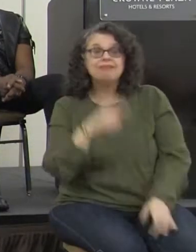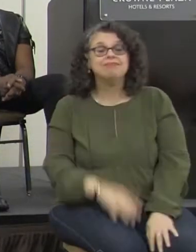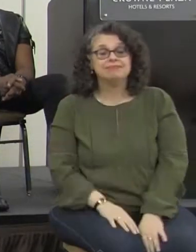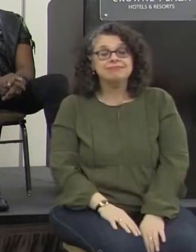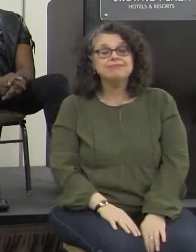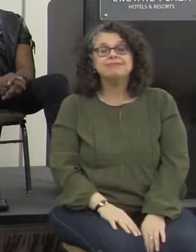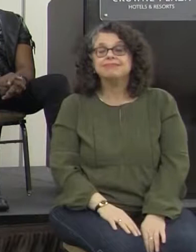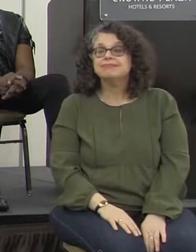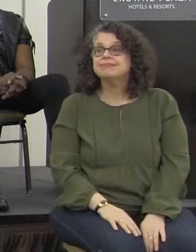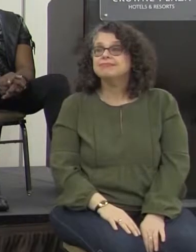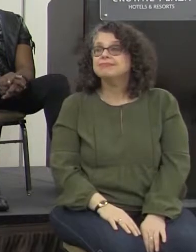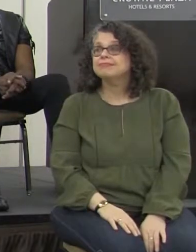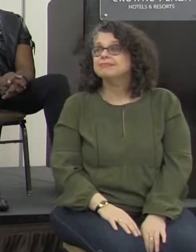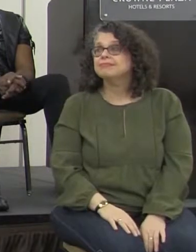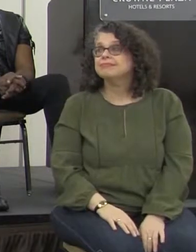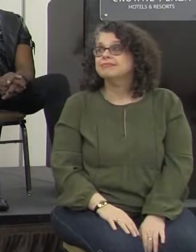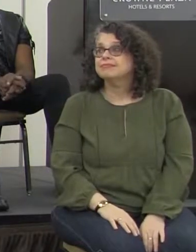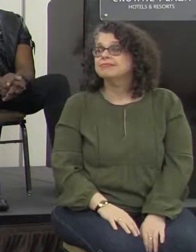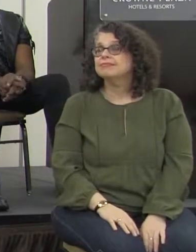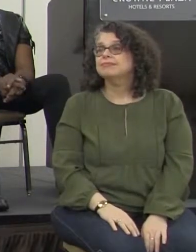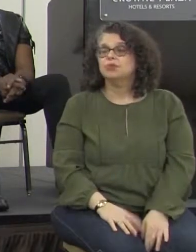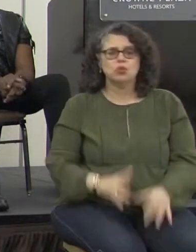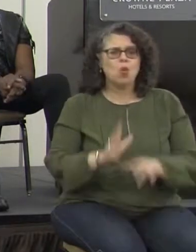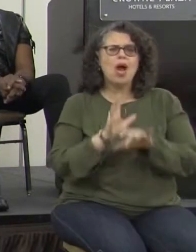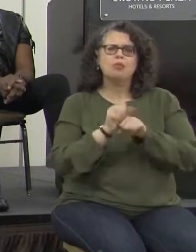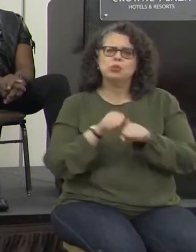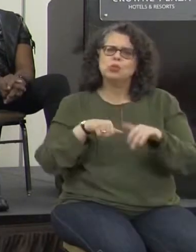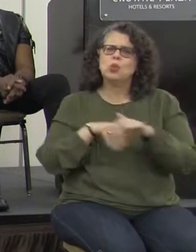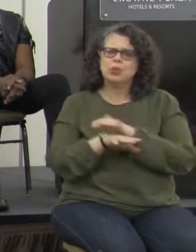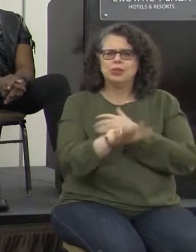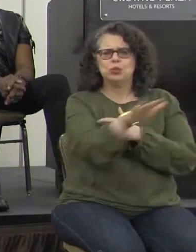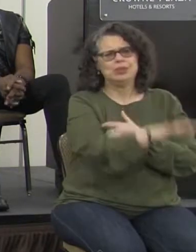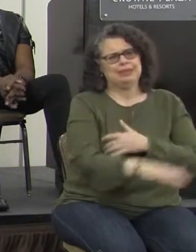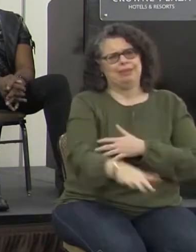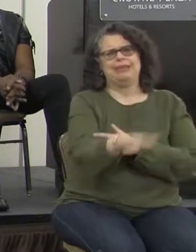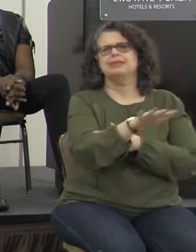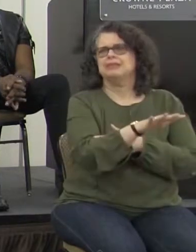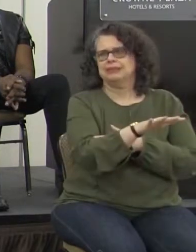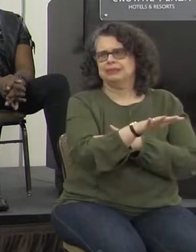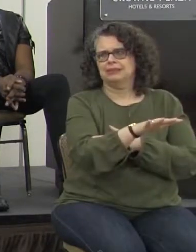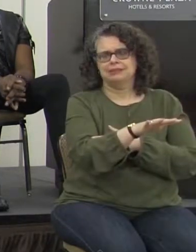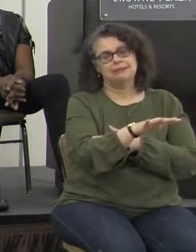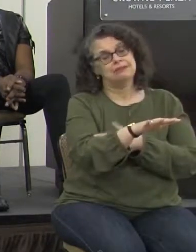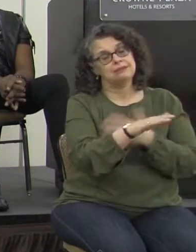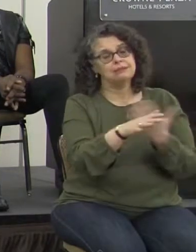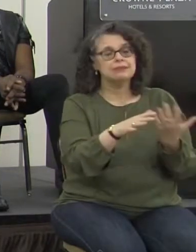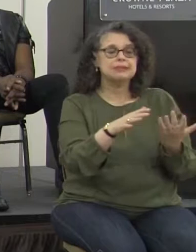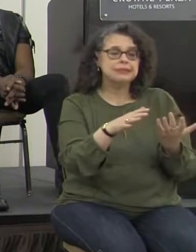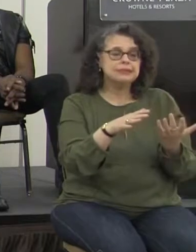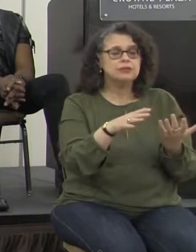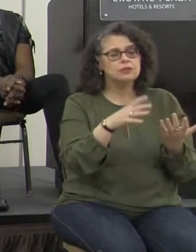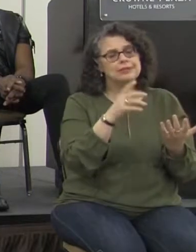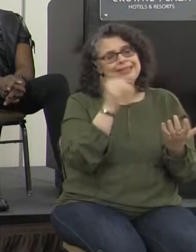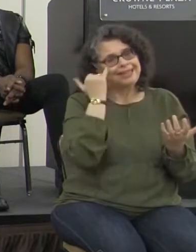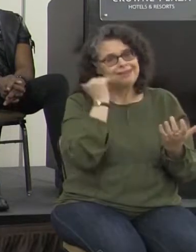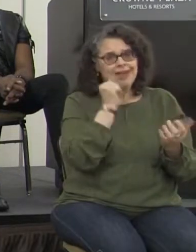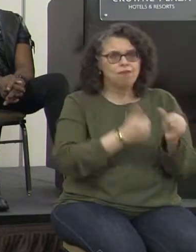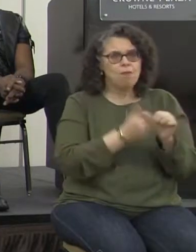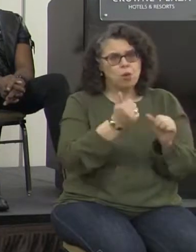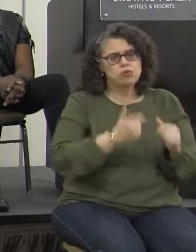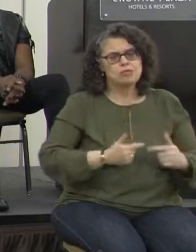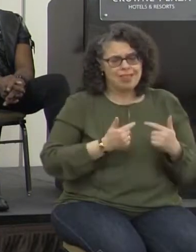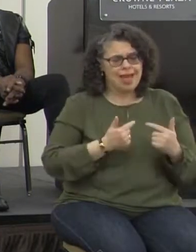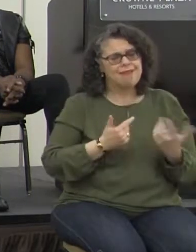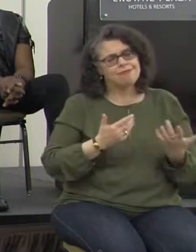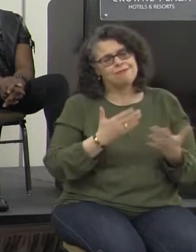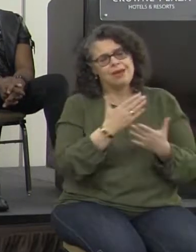So I'm used to going into those spaces, if not most of my life, part of my life. Because I